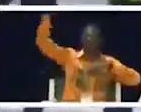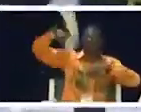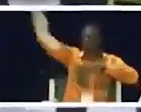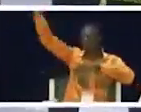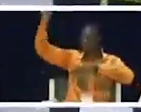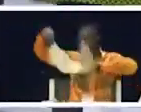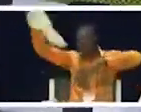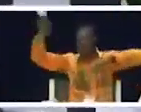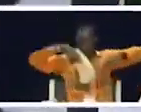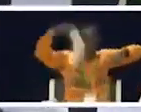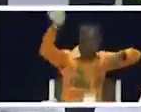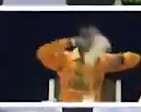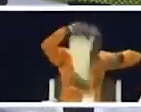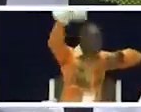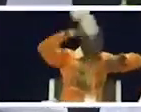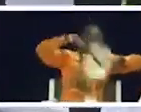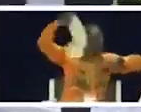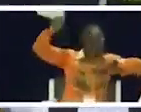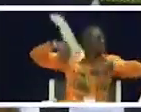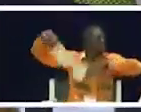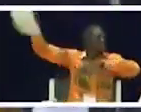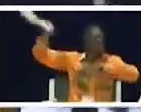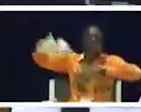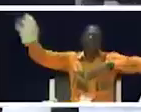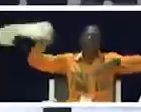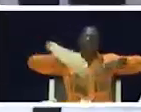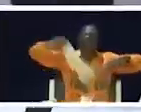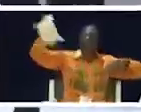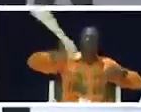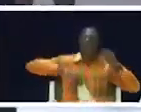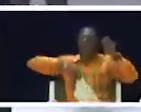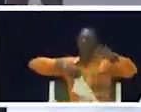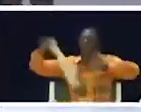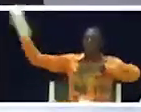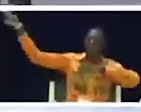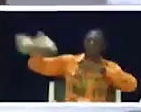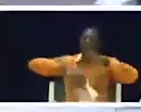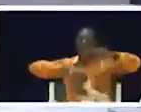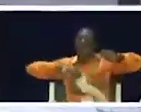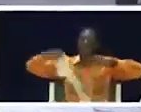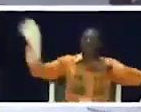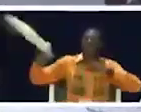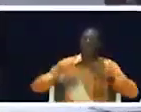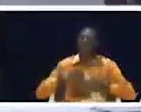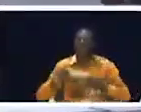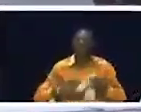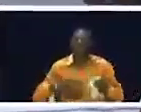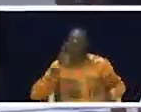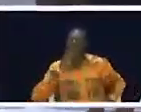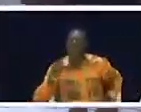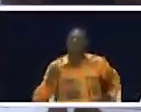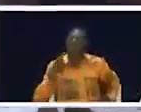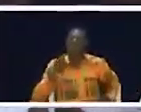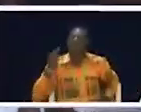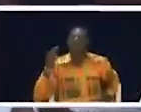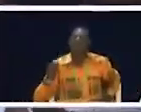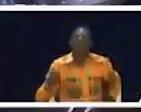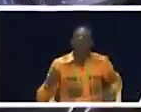the champion. He is the champion. Forever he is the champion. You are the